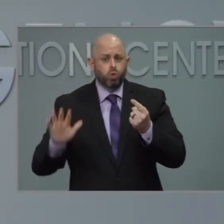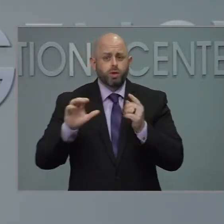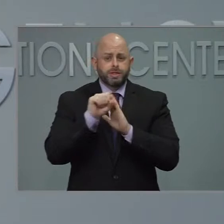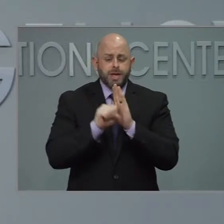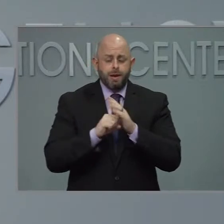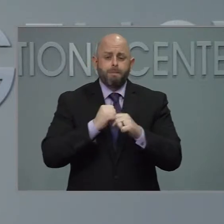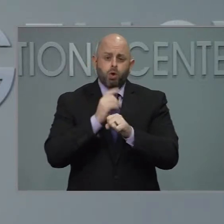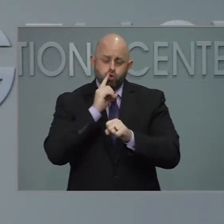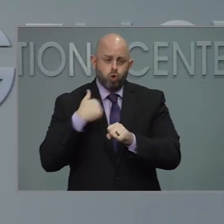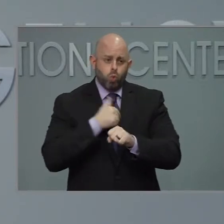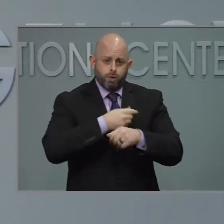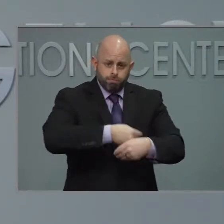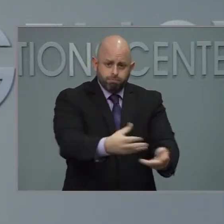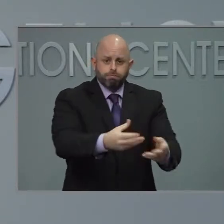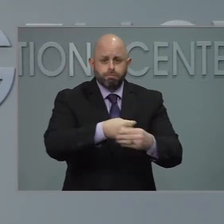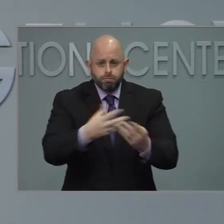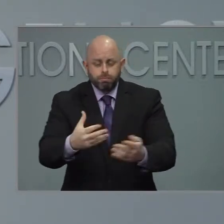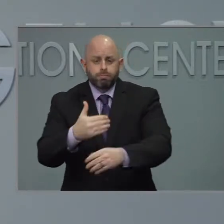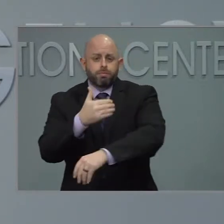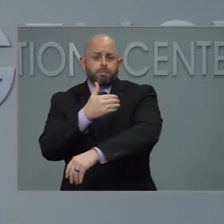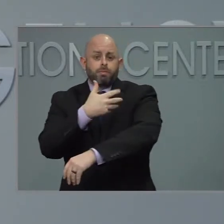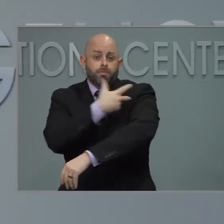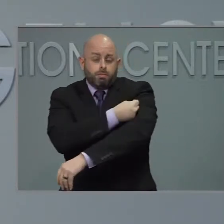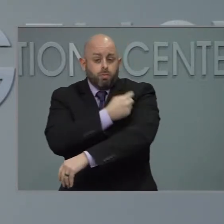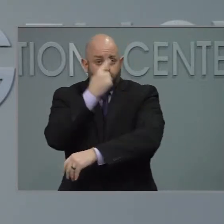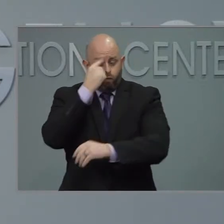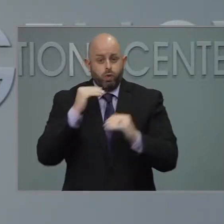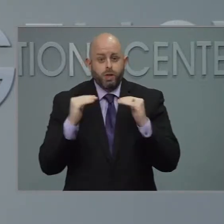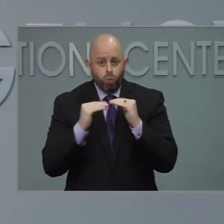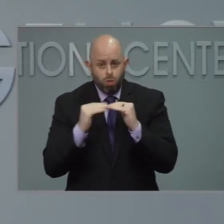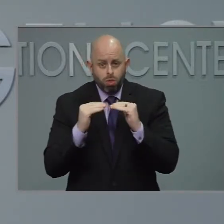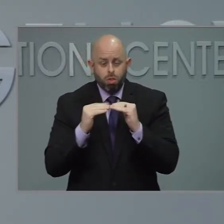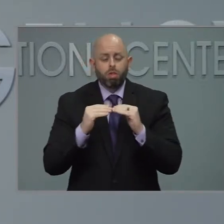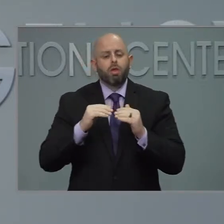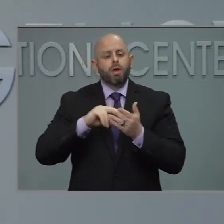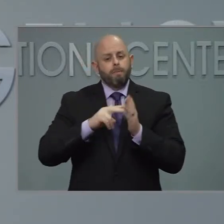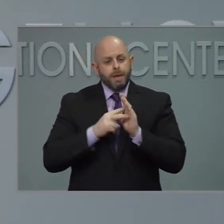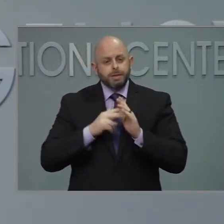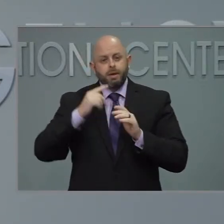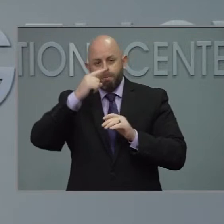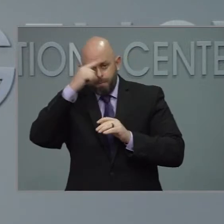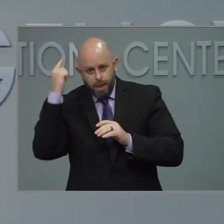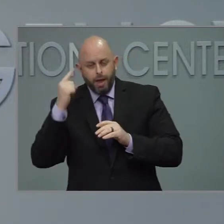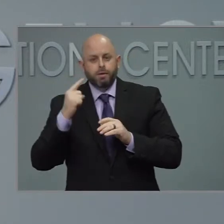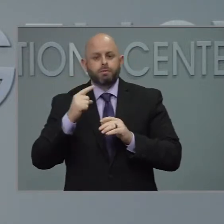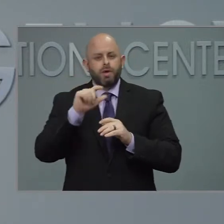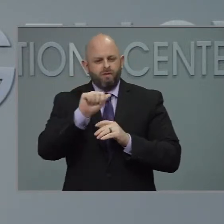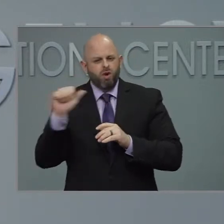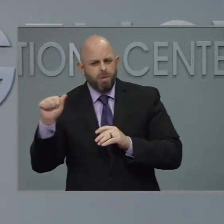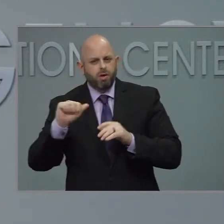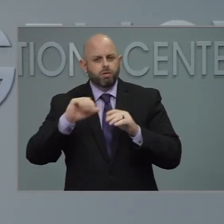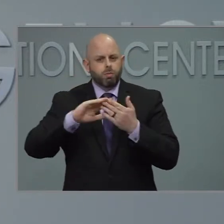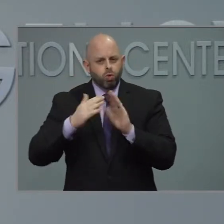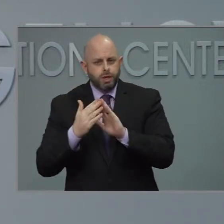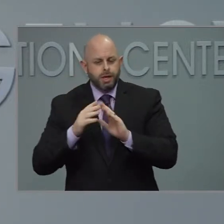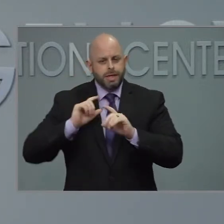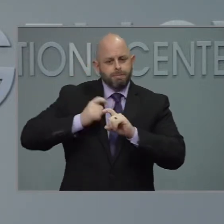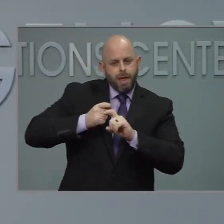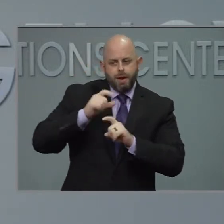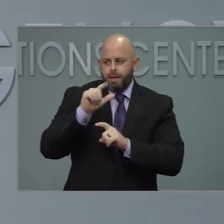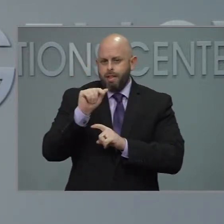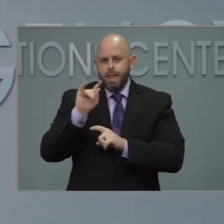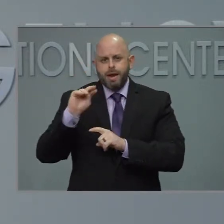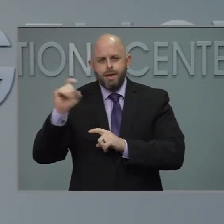sure that we can get vaccines out equitably. That means to our African American community, our Hispanic Latinx community, as also our Native